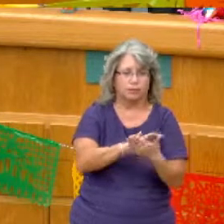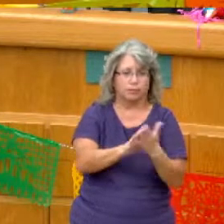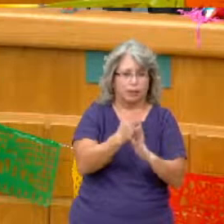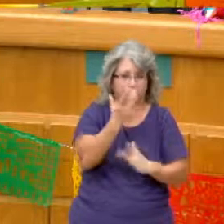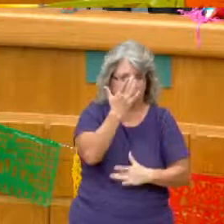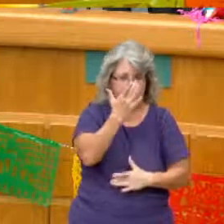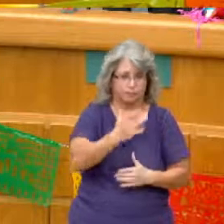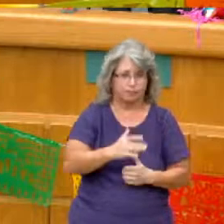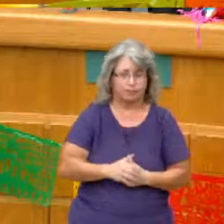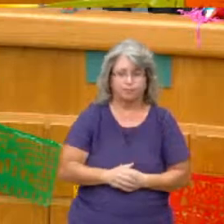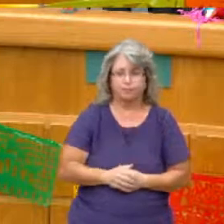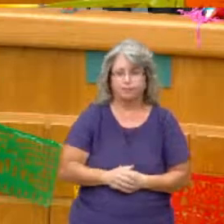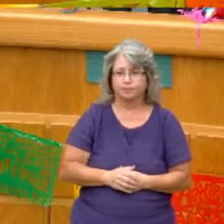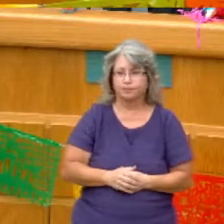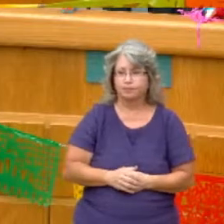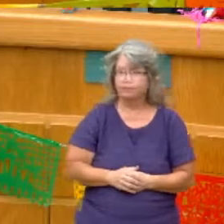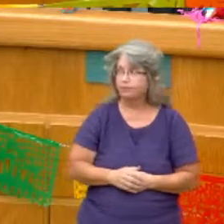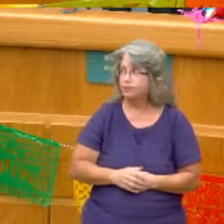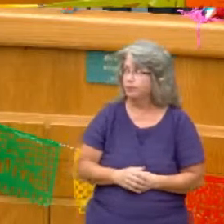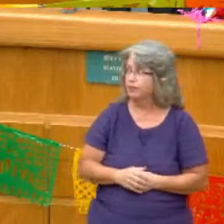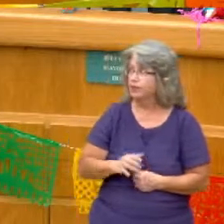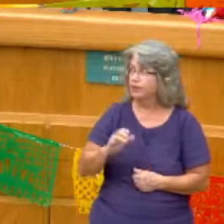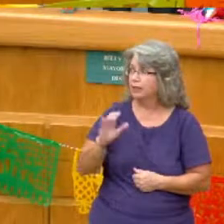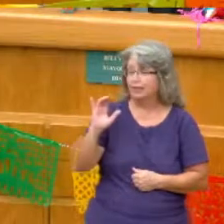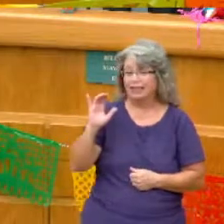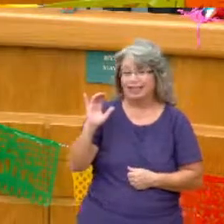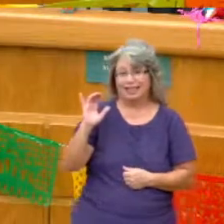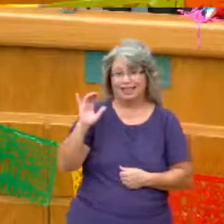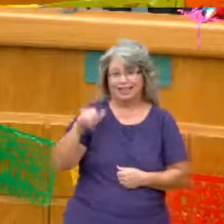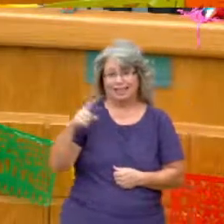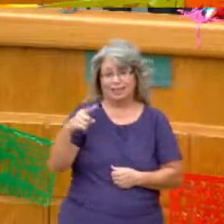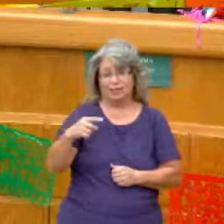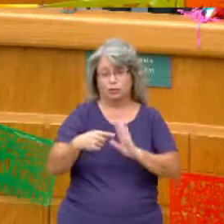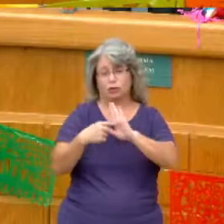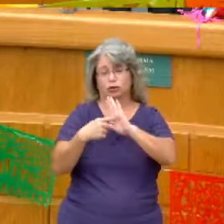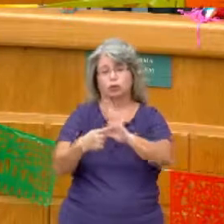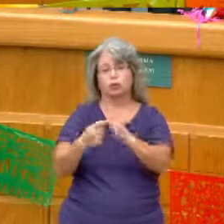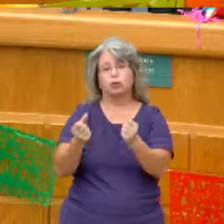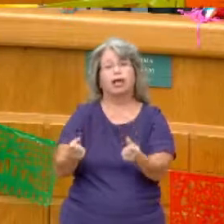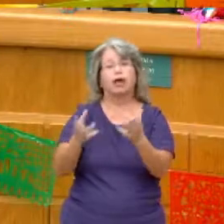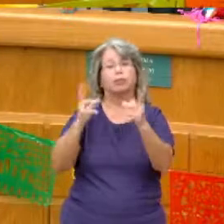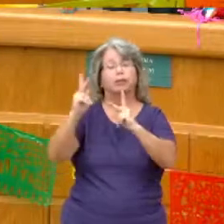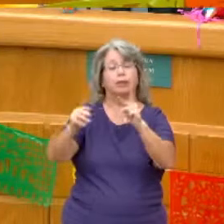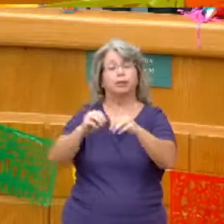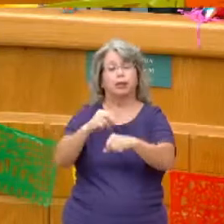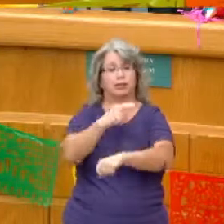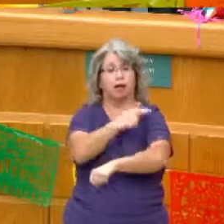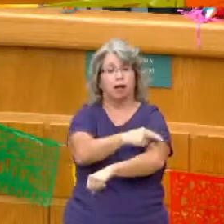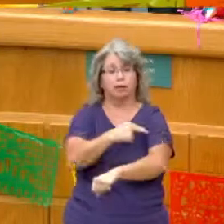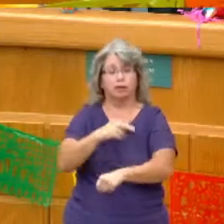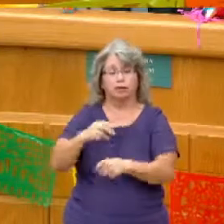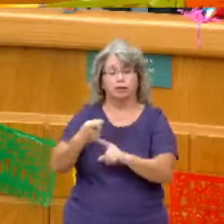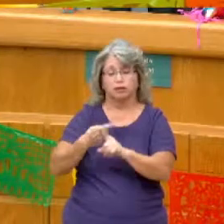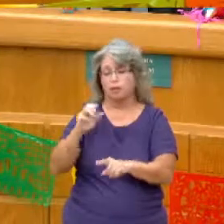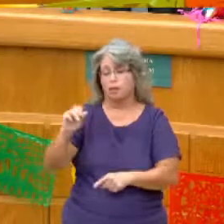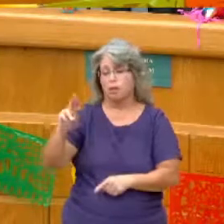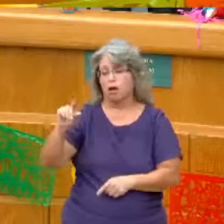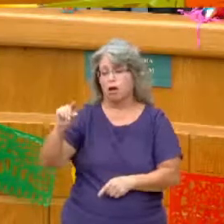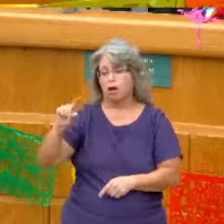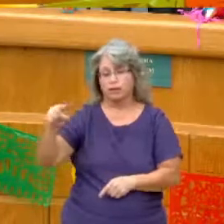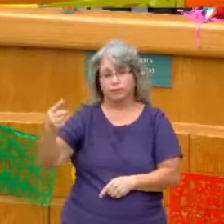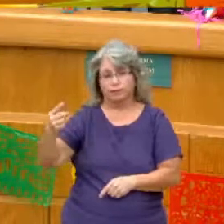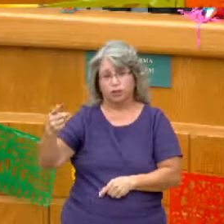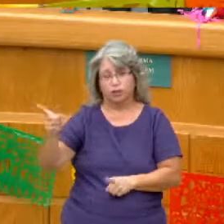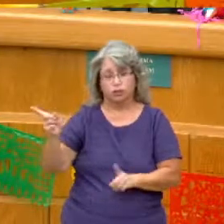slide. This actually shows the hospitalizations from August 1st through September 20th, and it shows